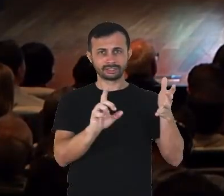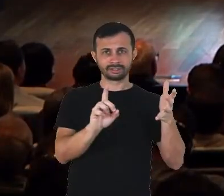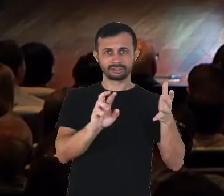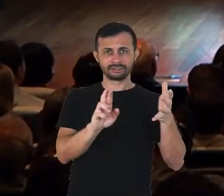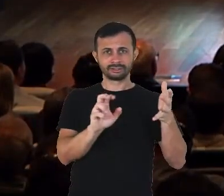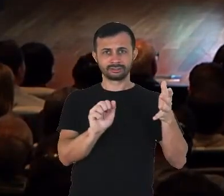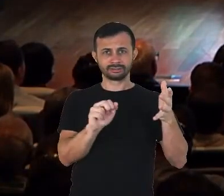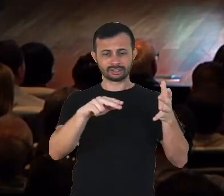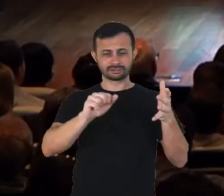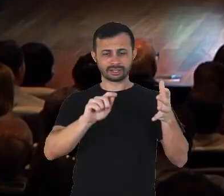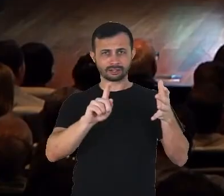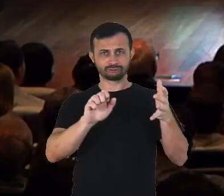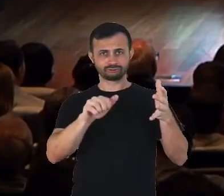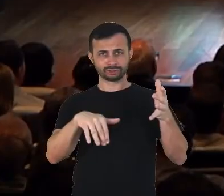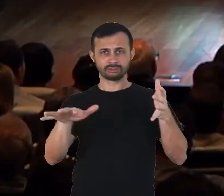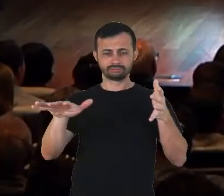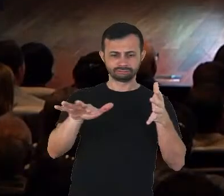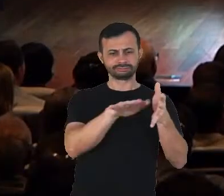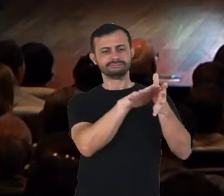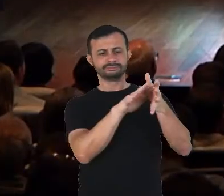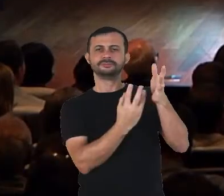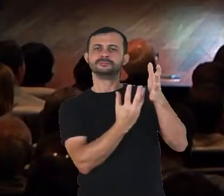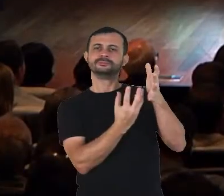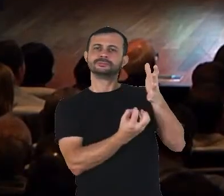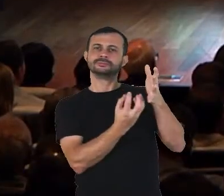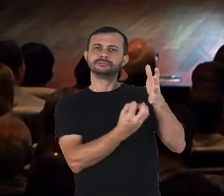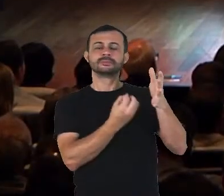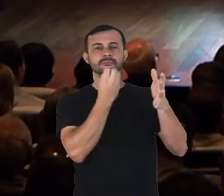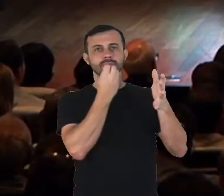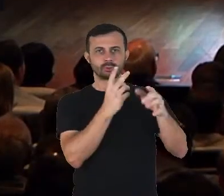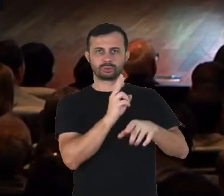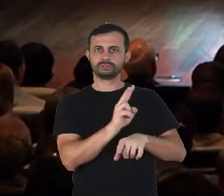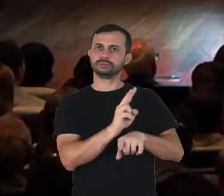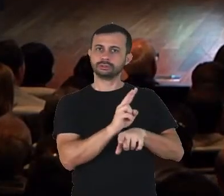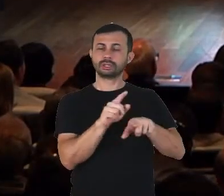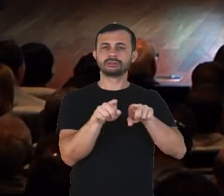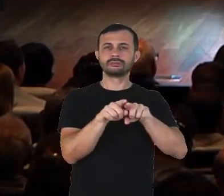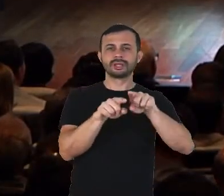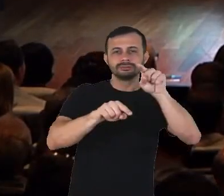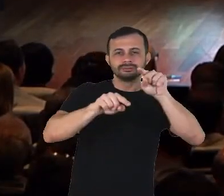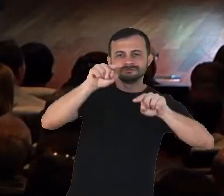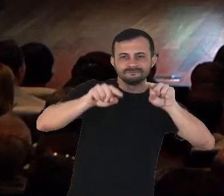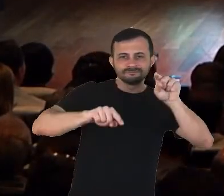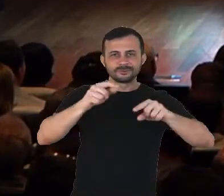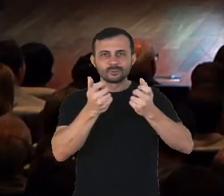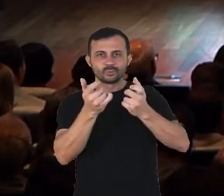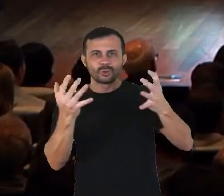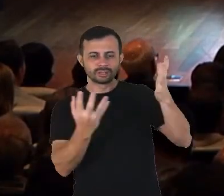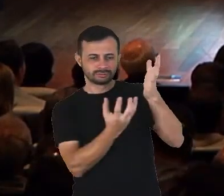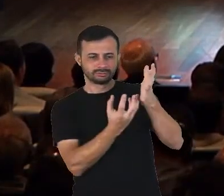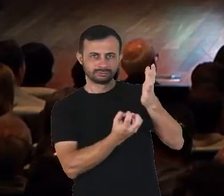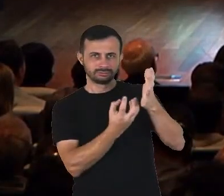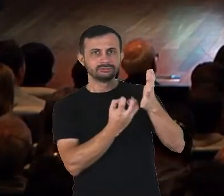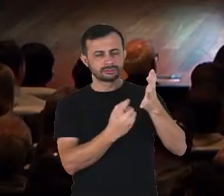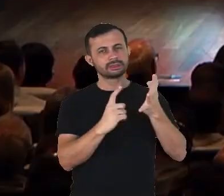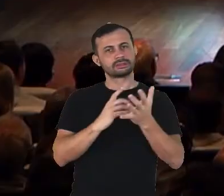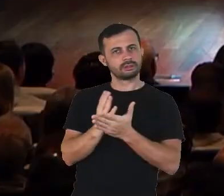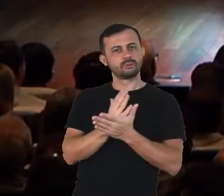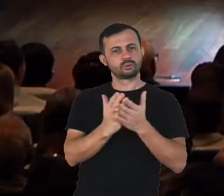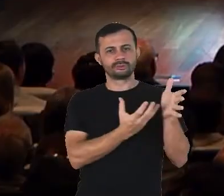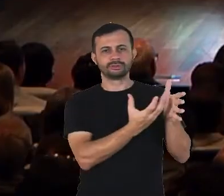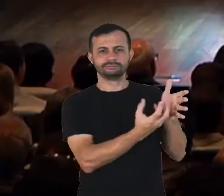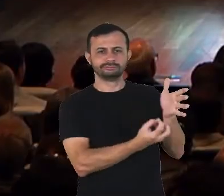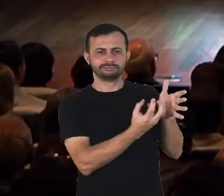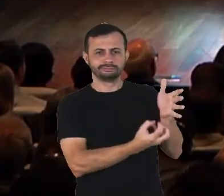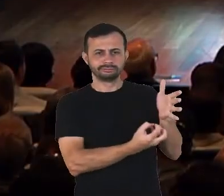you measure that drainage. I've seen situations where you actually have drainage by area or by zone or